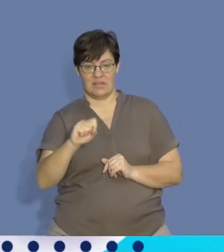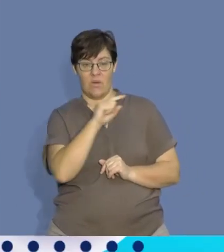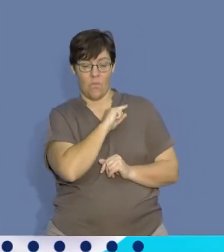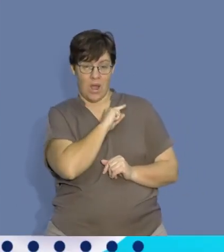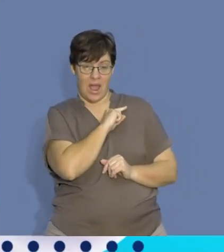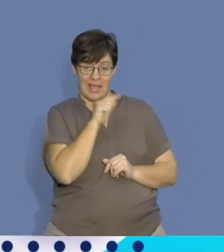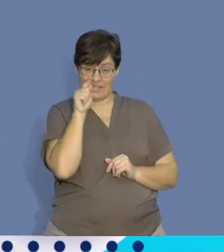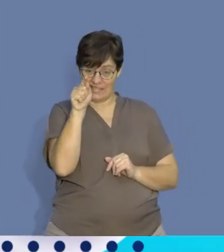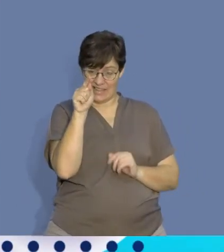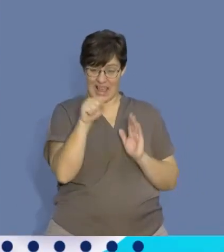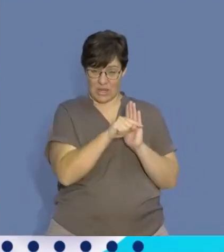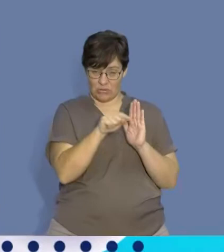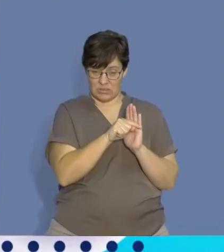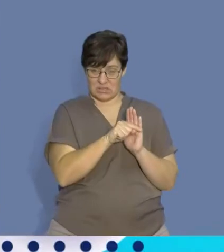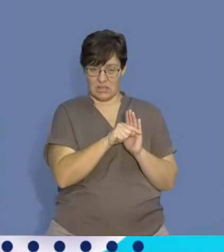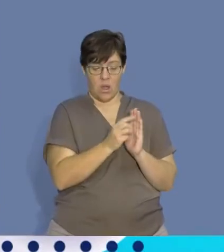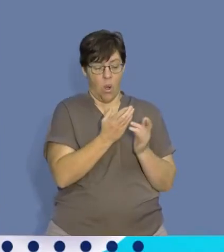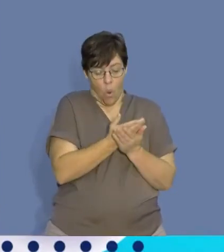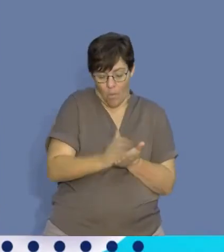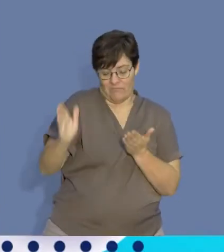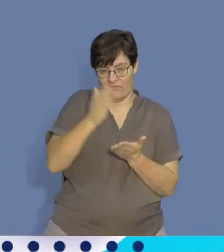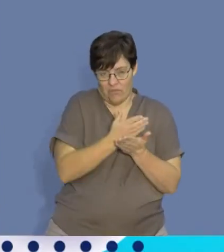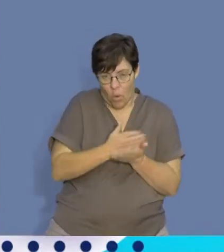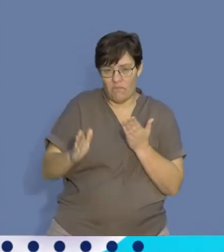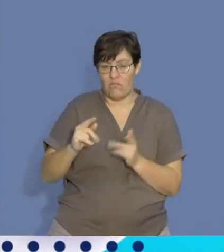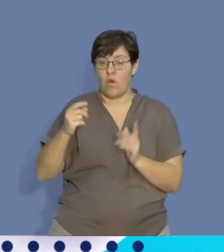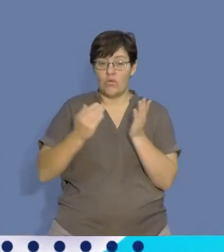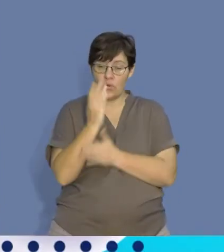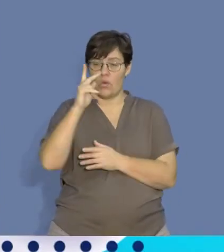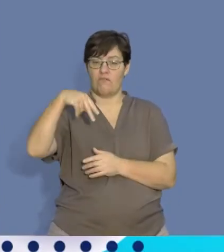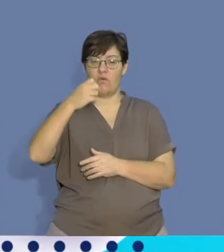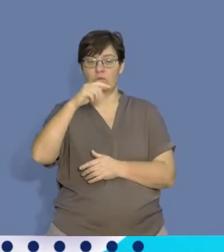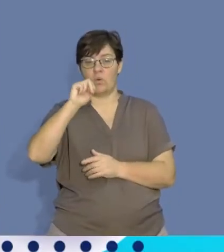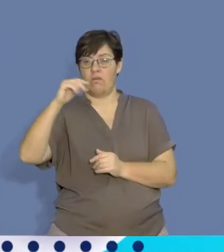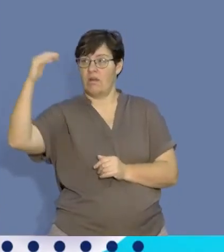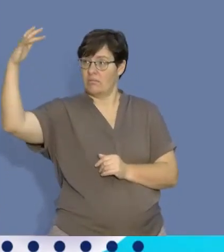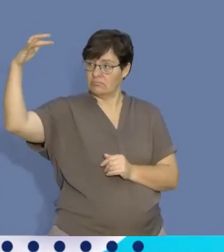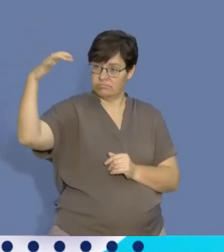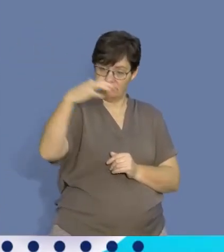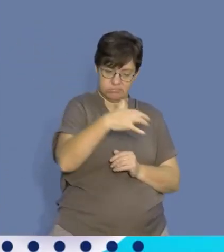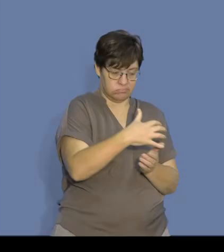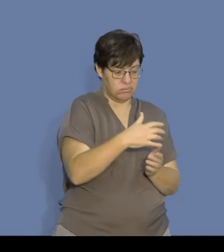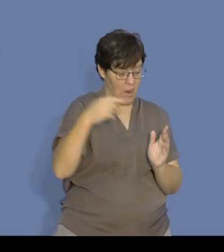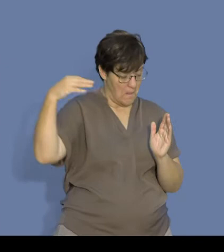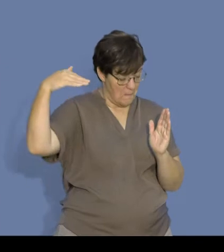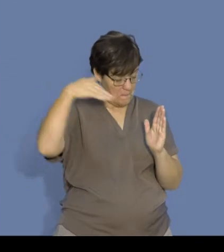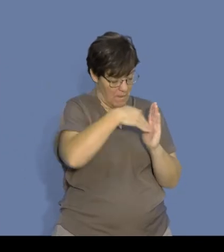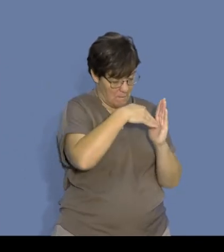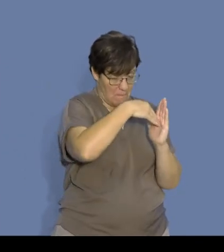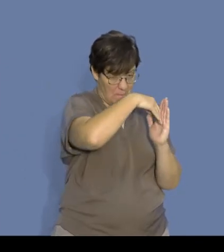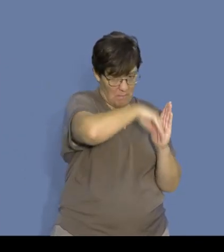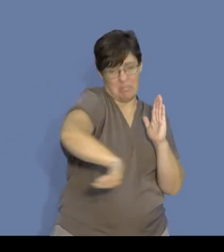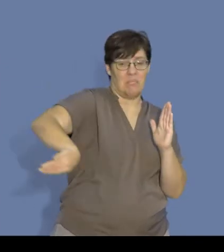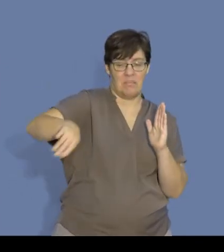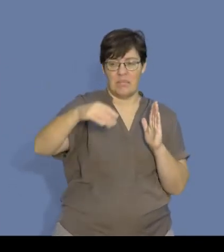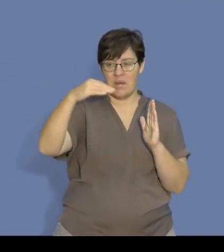electrons that are being pushed out by a photon. Why is this important? It shows